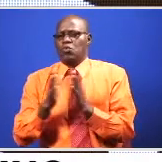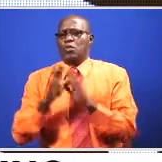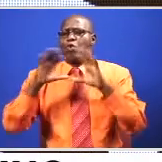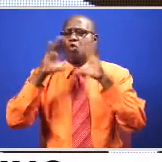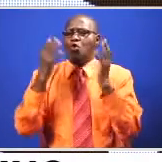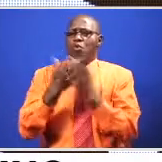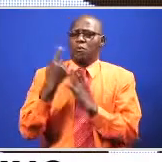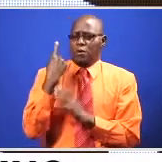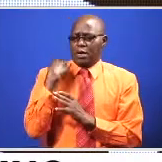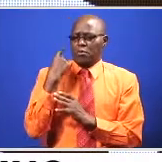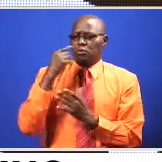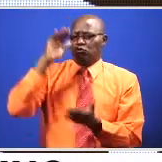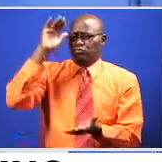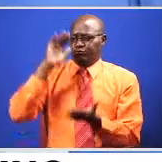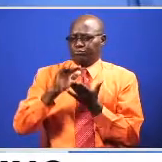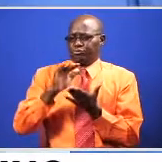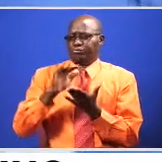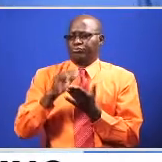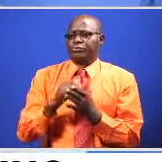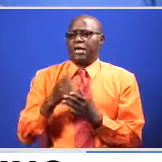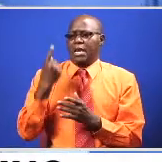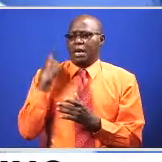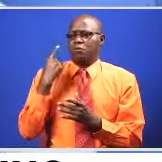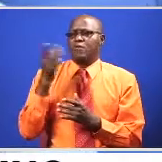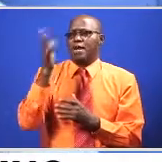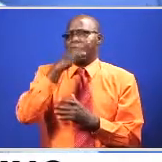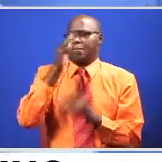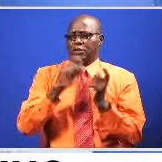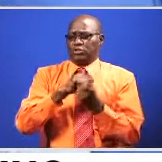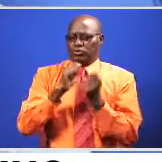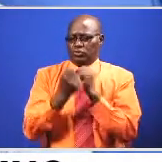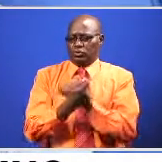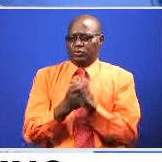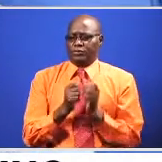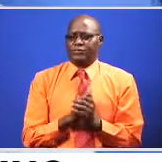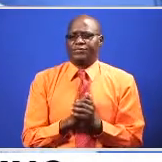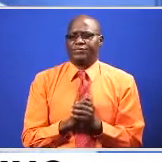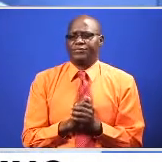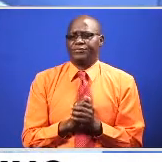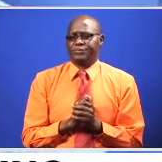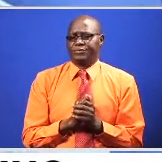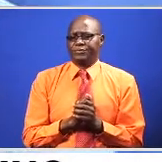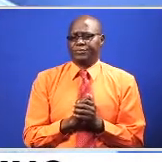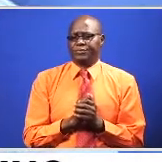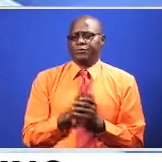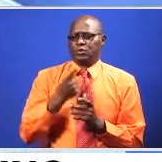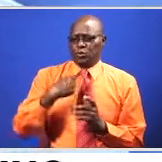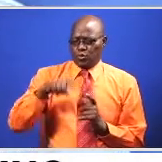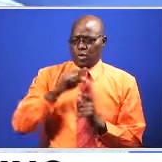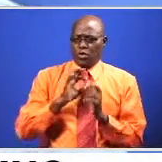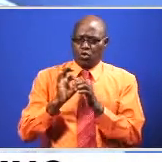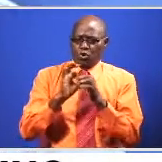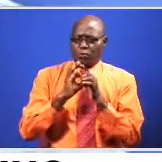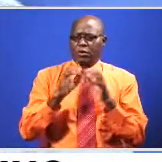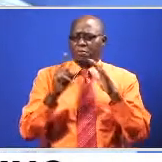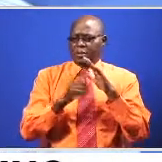the impact of climate change. As national government, this is a national government project. We have been in collaboration with the